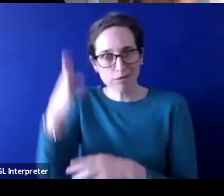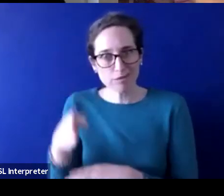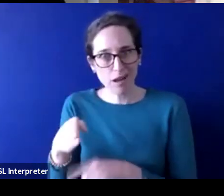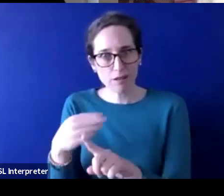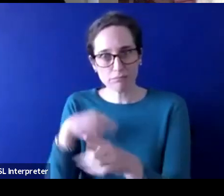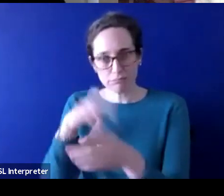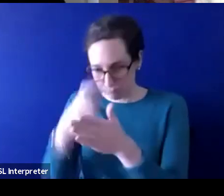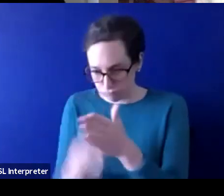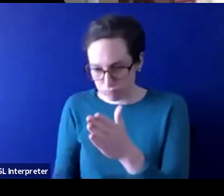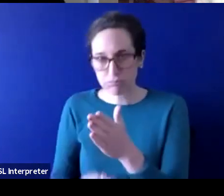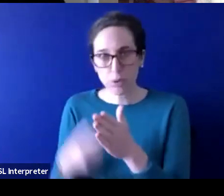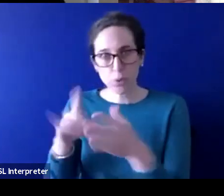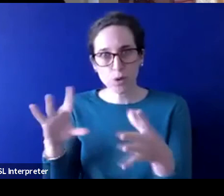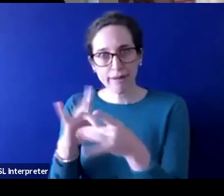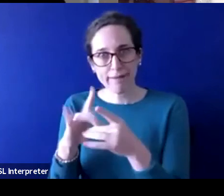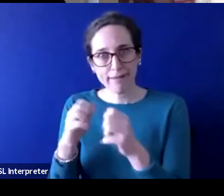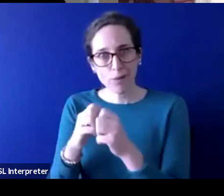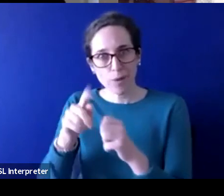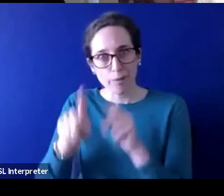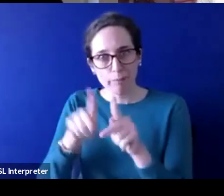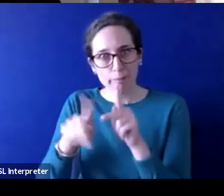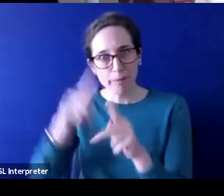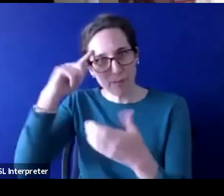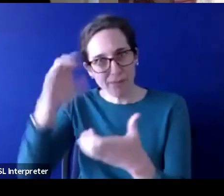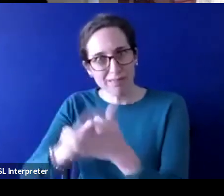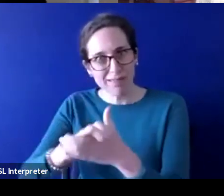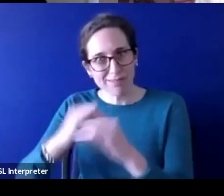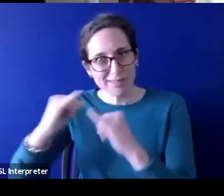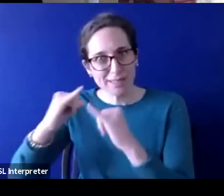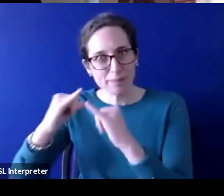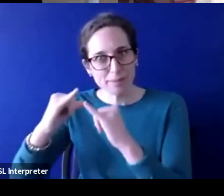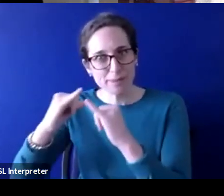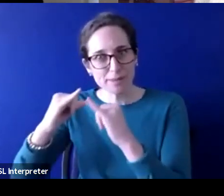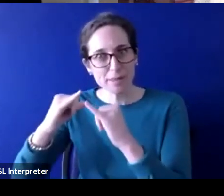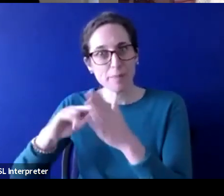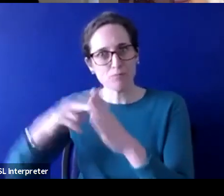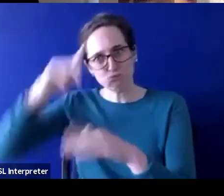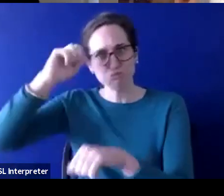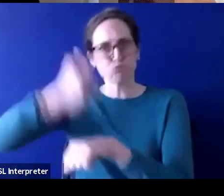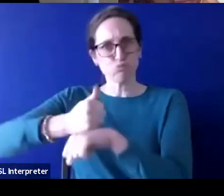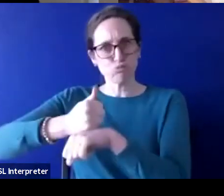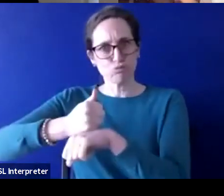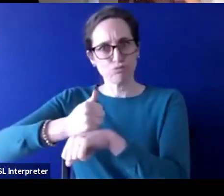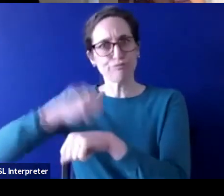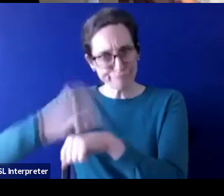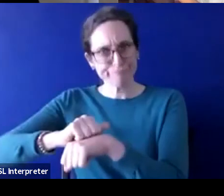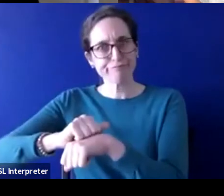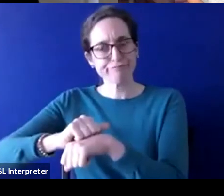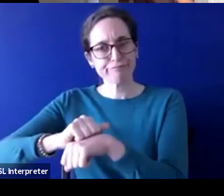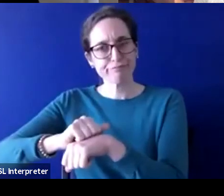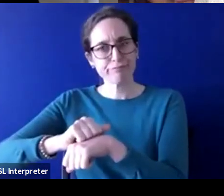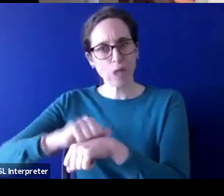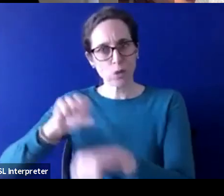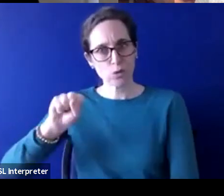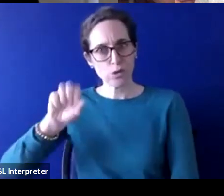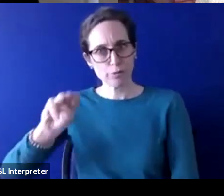with people who only believe what you believe too. And it's just like, I'm standing firm in this belief. I've been affirmed by my social media and things